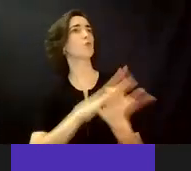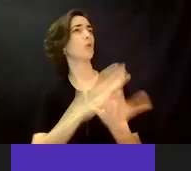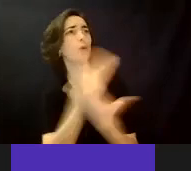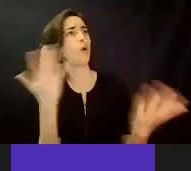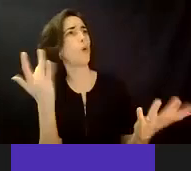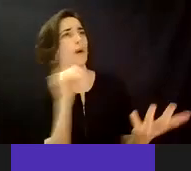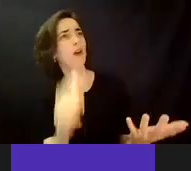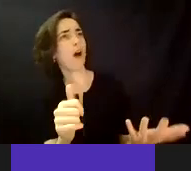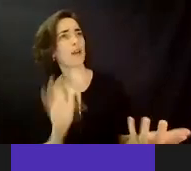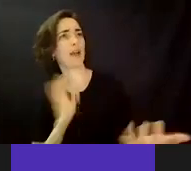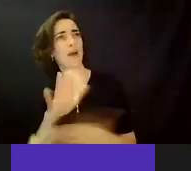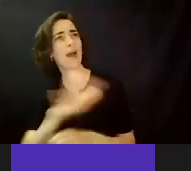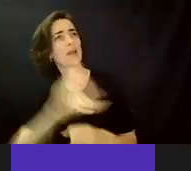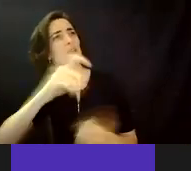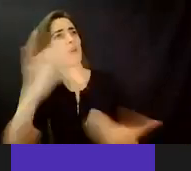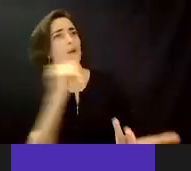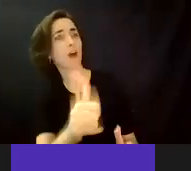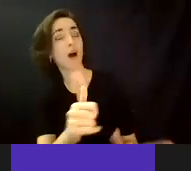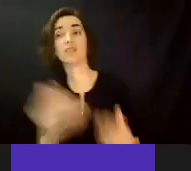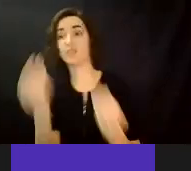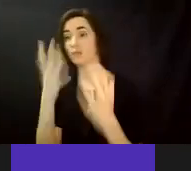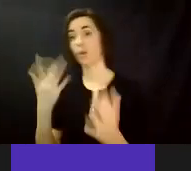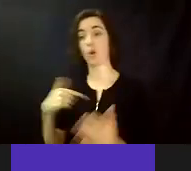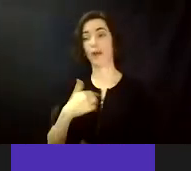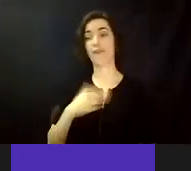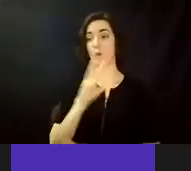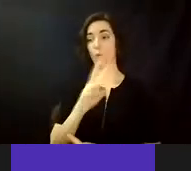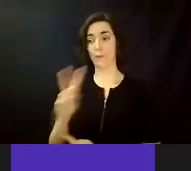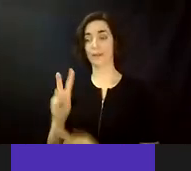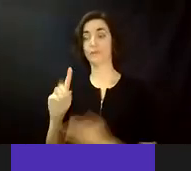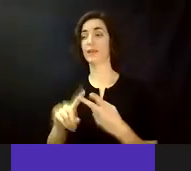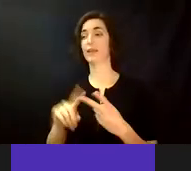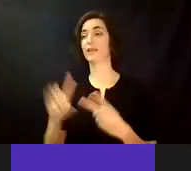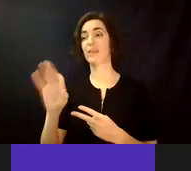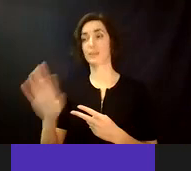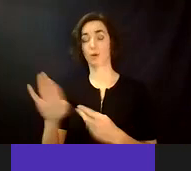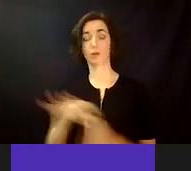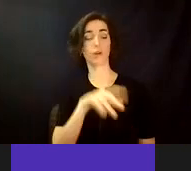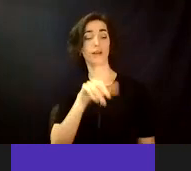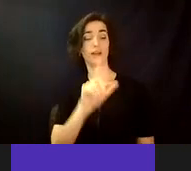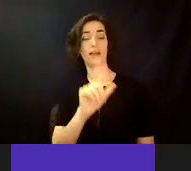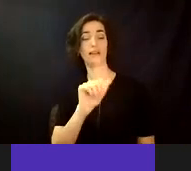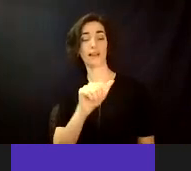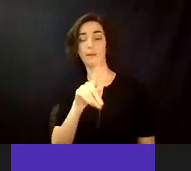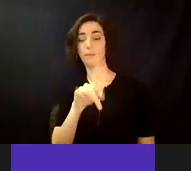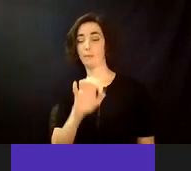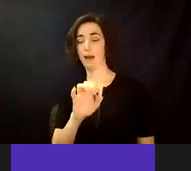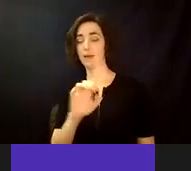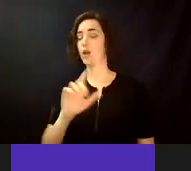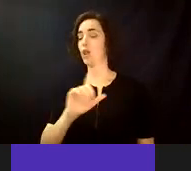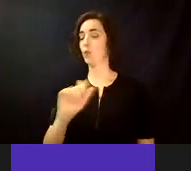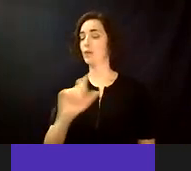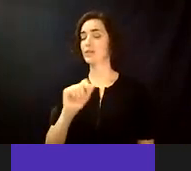page and we have a Facebook page. It's called LAPI, Louisiana Post-Secondary Inclusive Education Alliance.